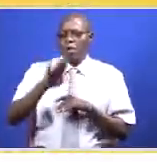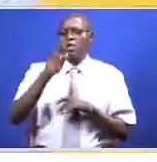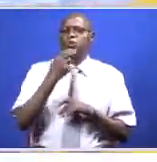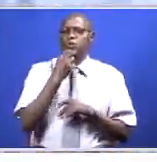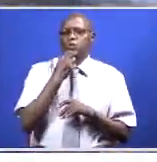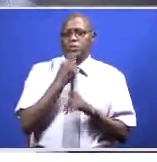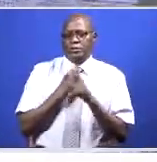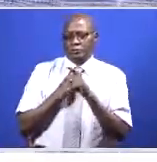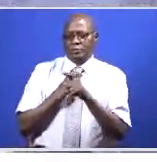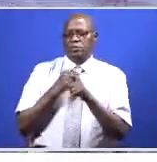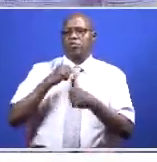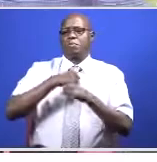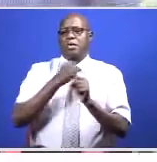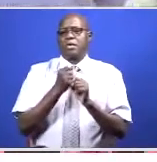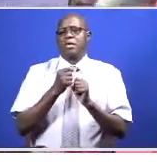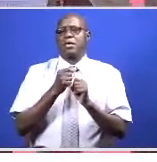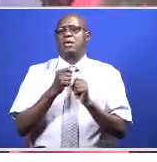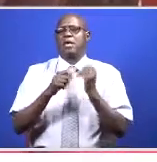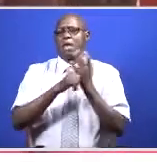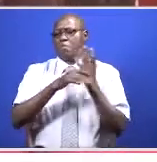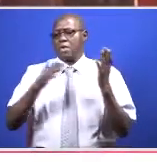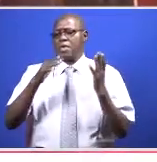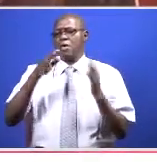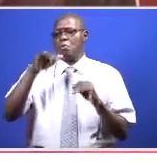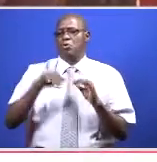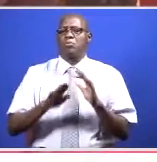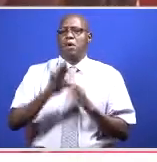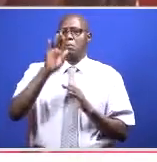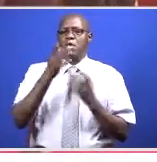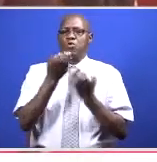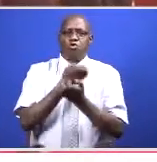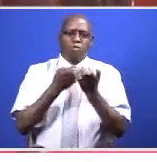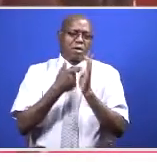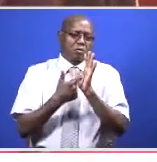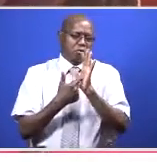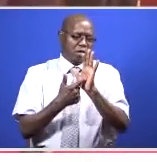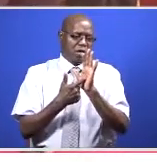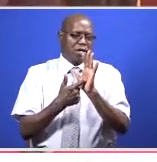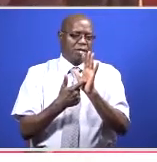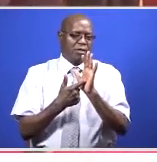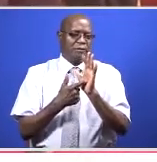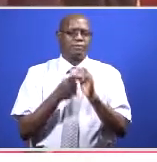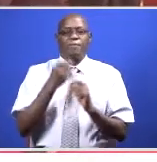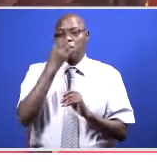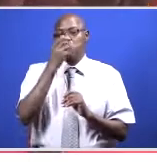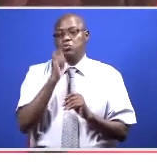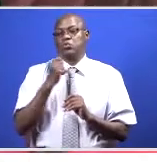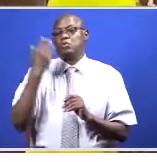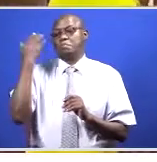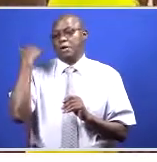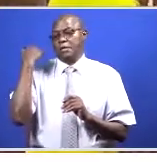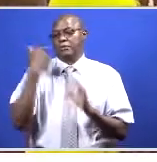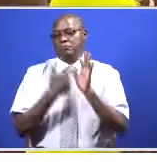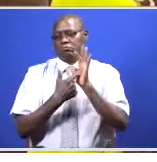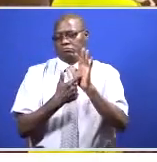to popularize the bottom-up economic model and the Kenya Kwanza coalition. Ruto, who in the past has reiterated that if he